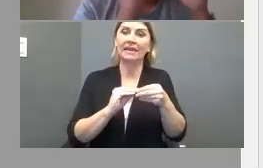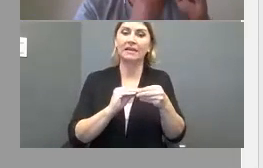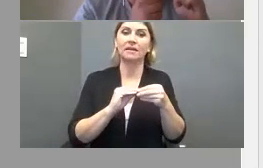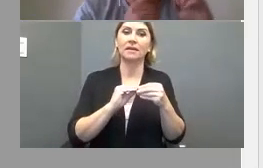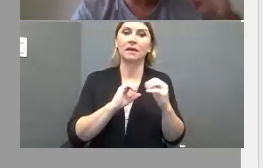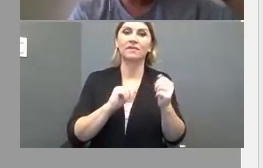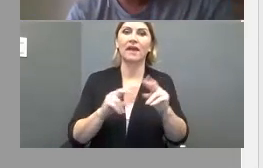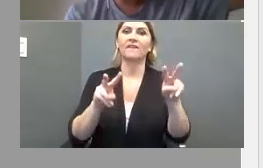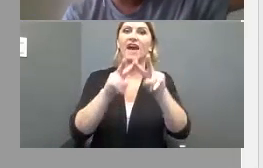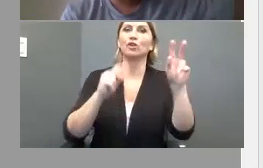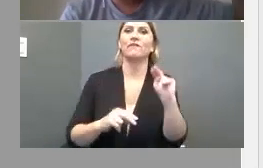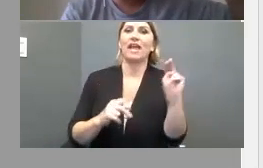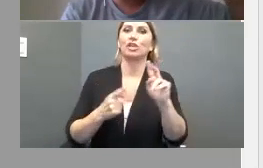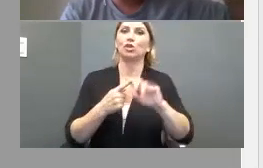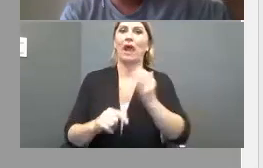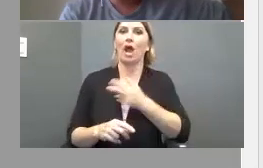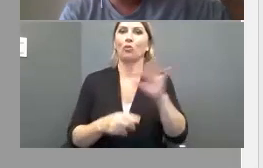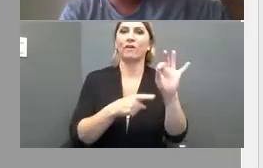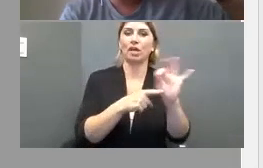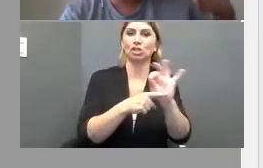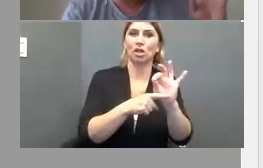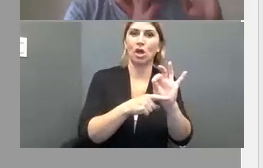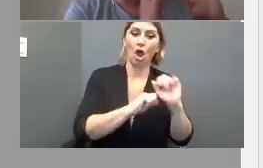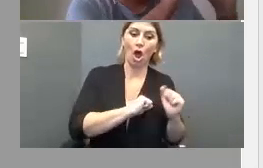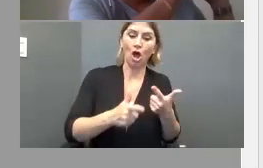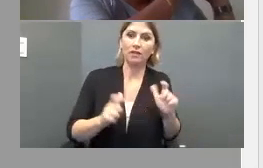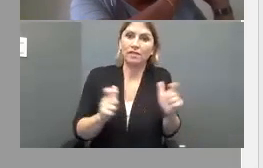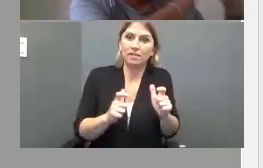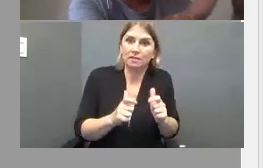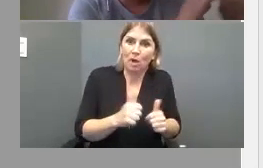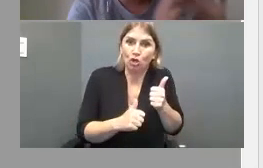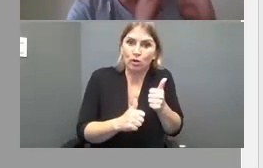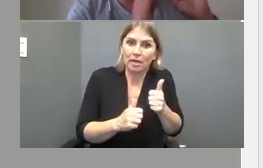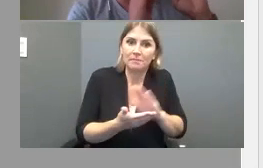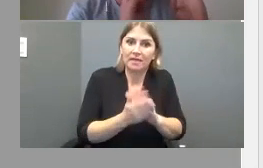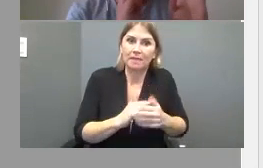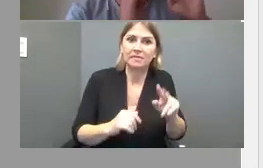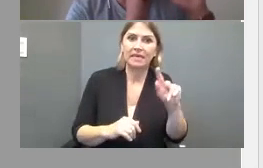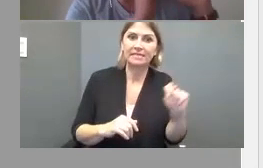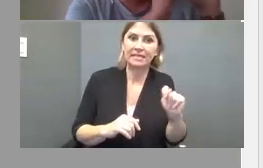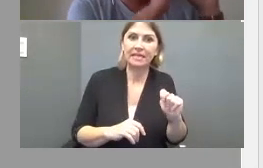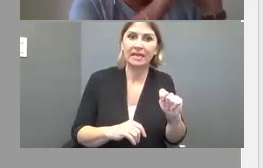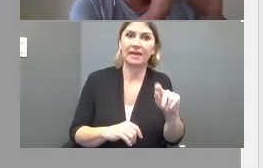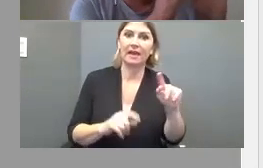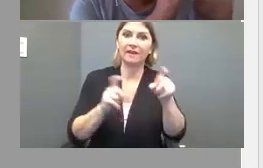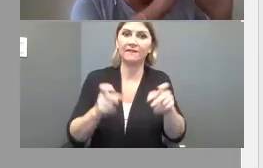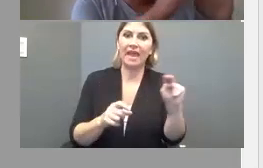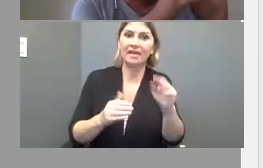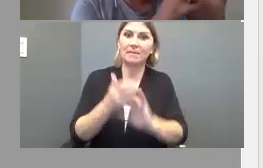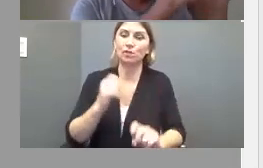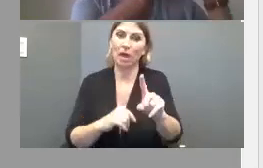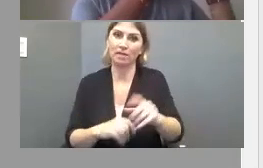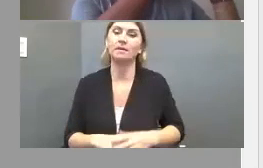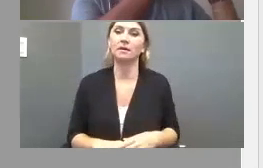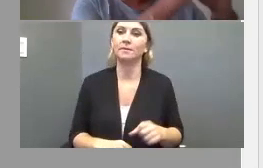n to our function, and all of the smaller problems in this case becomes T of n minus 1. Assuming that T of n minus 1 takes some amount of